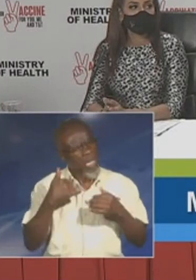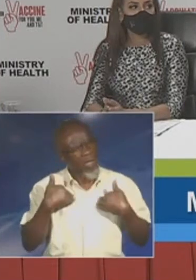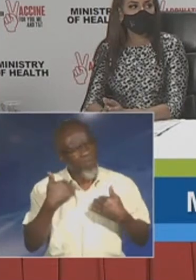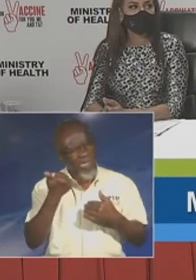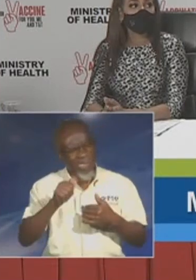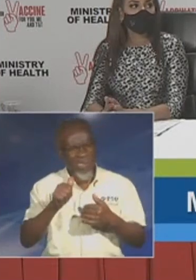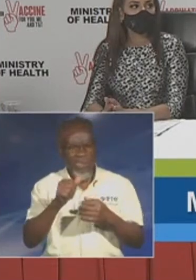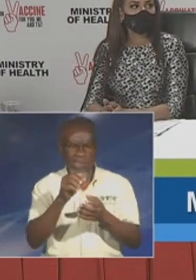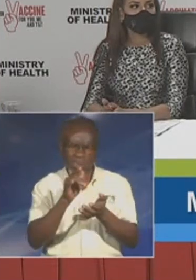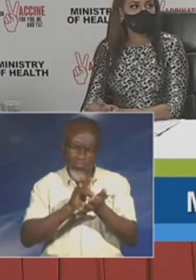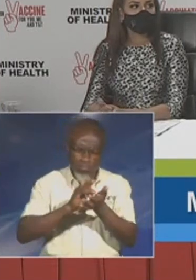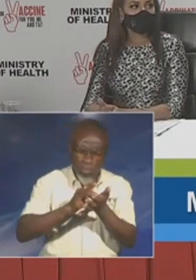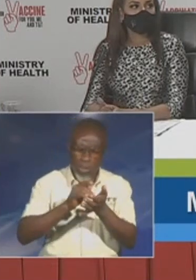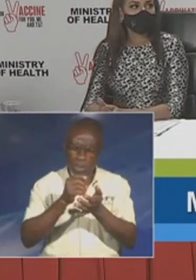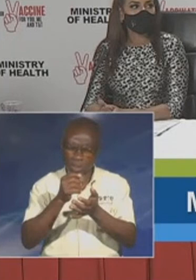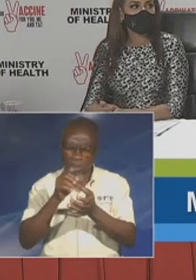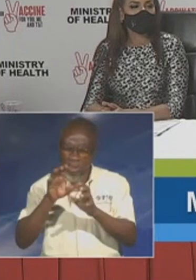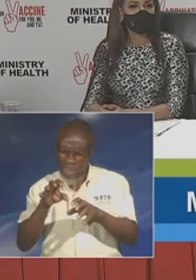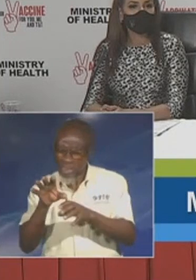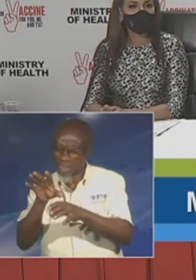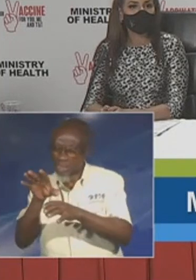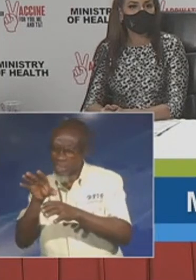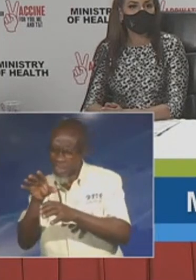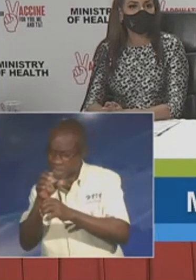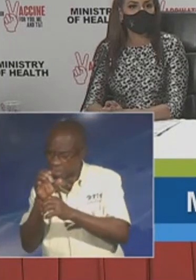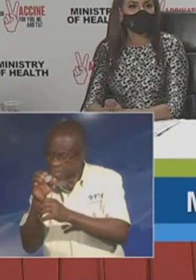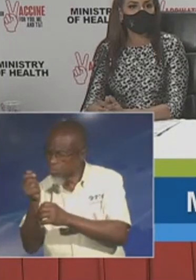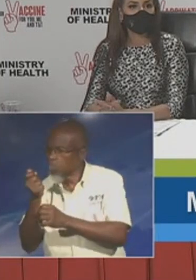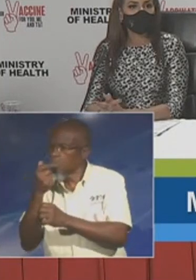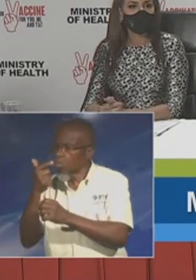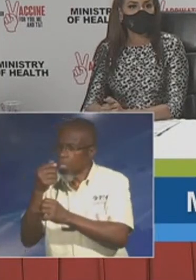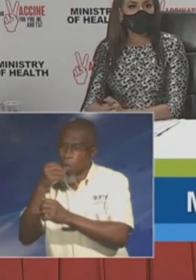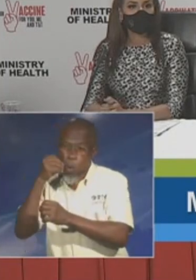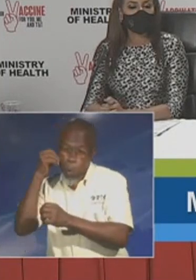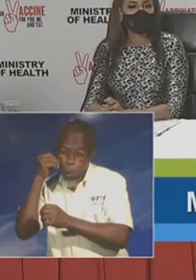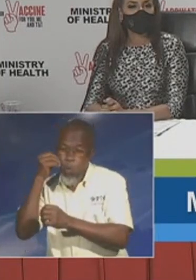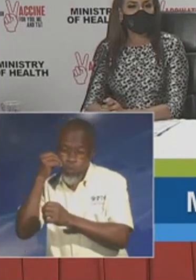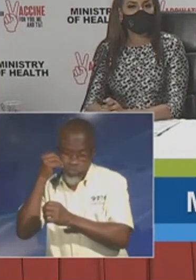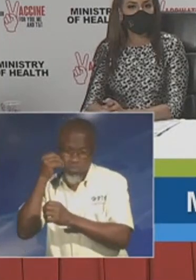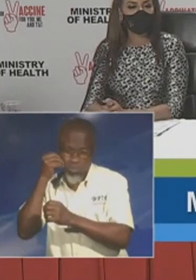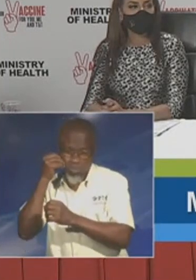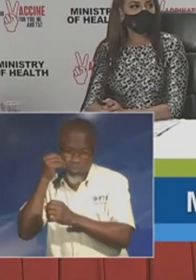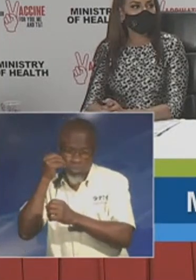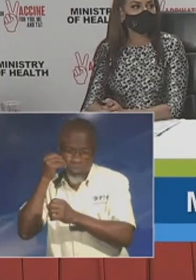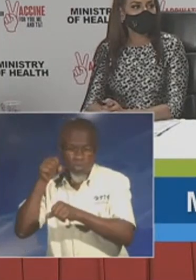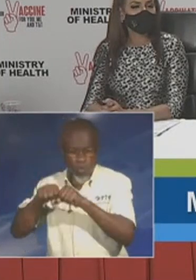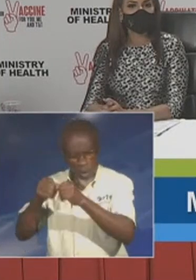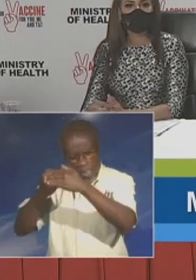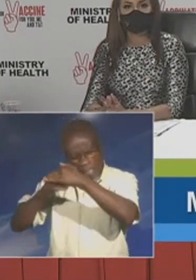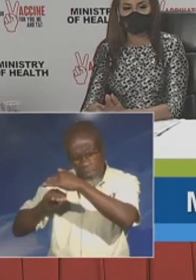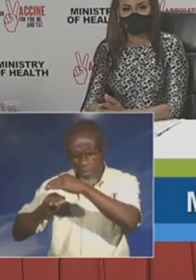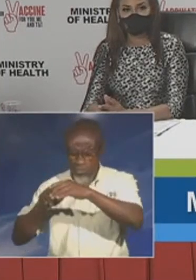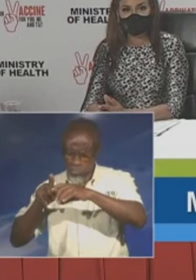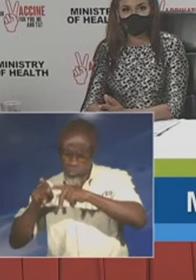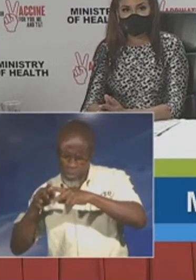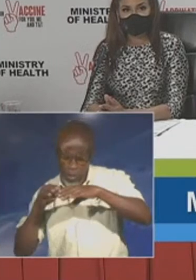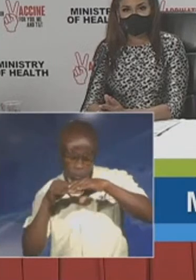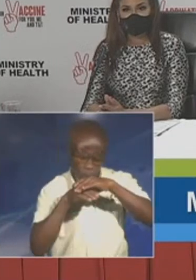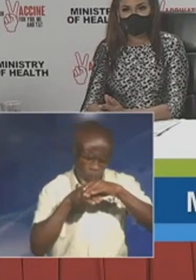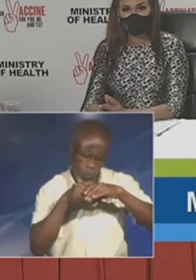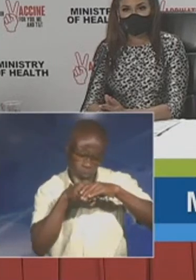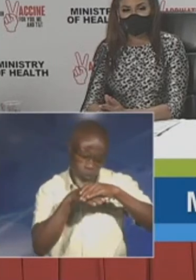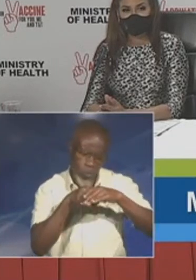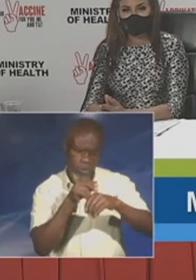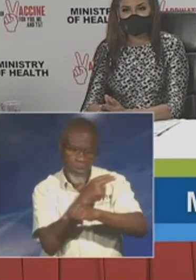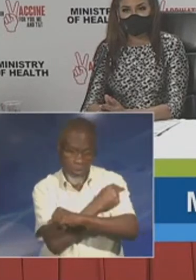very ill and, ending up in a position where we have a high level of hospital occupancy again? Thank you. Thank you very much,